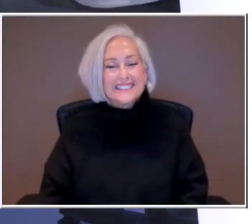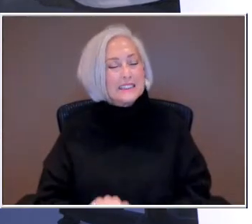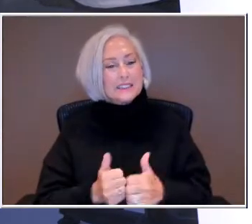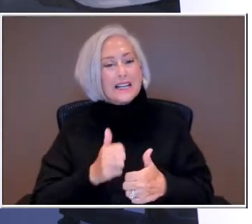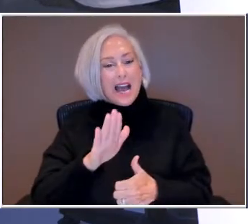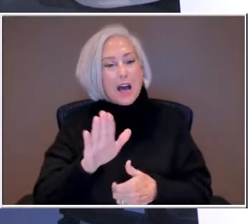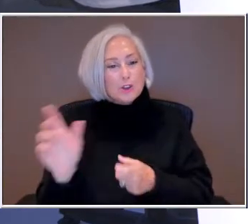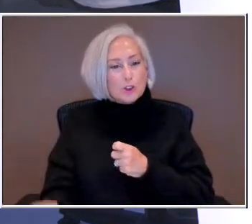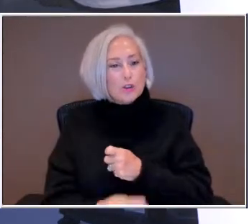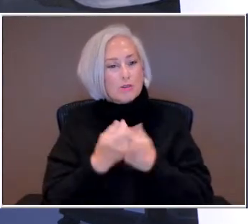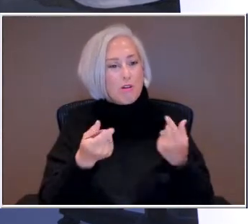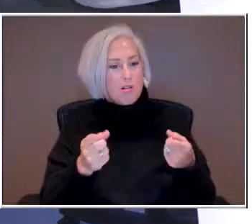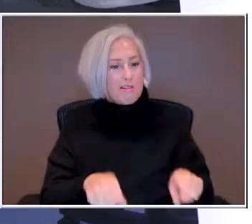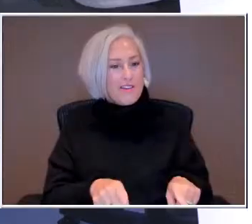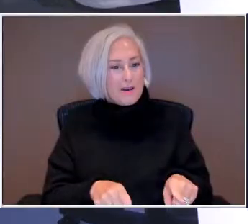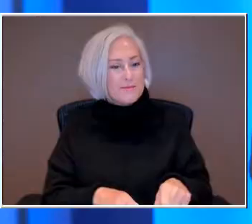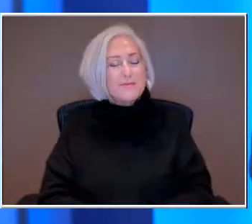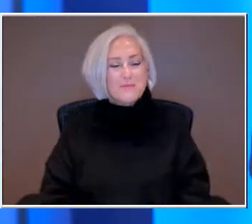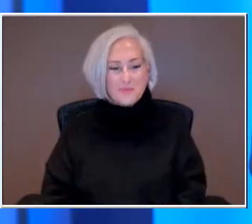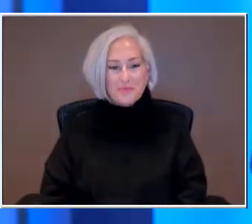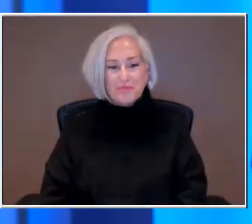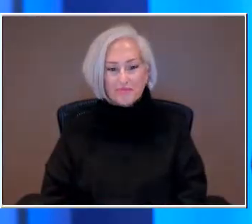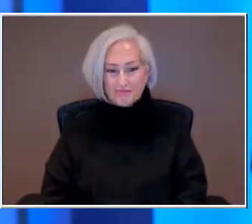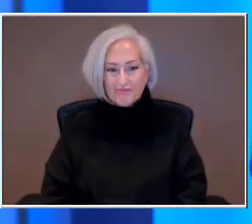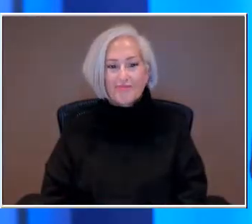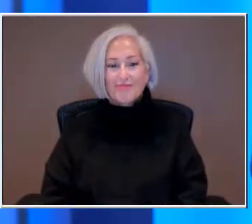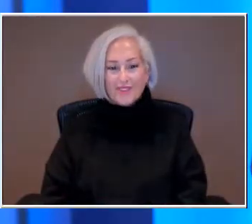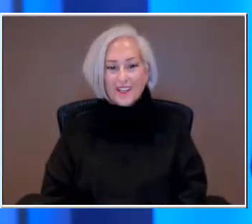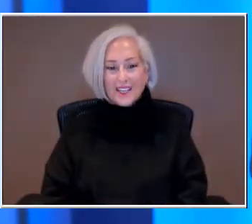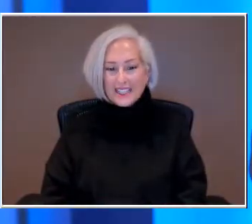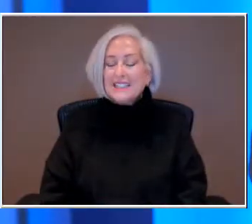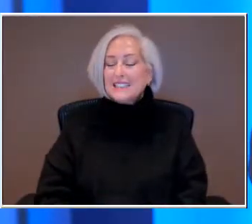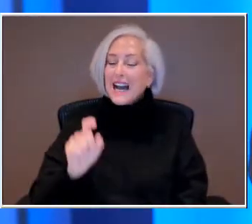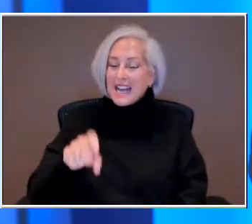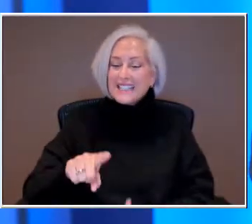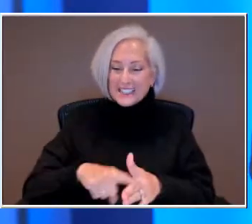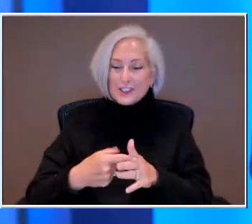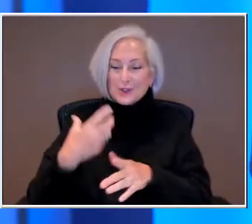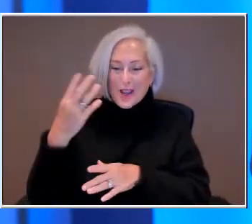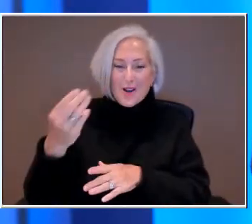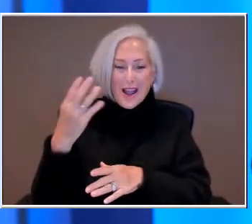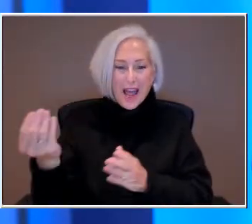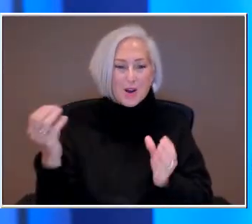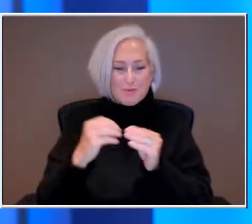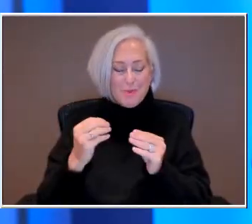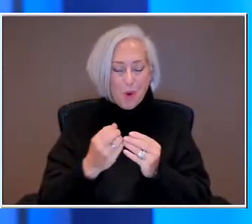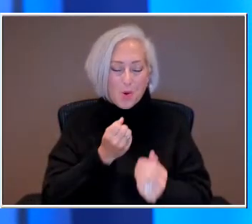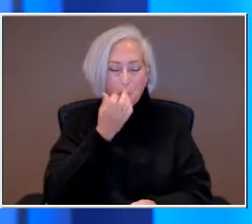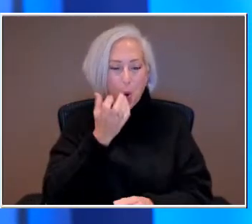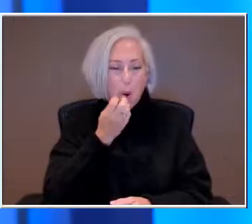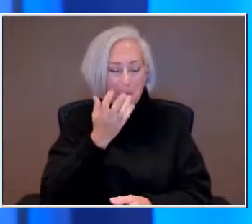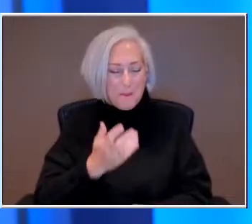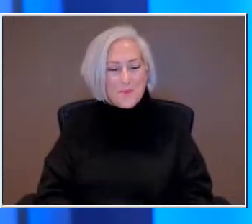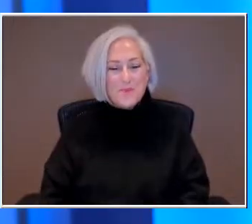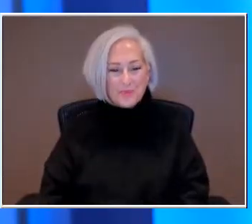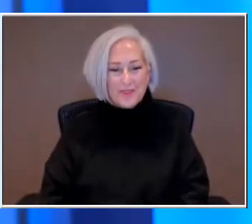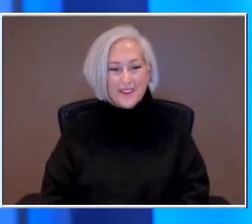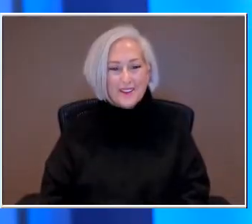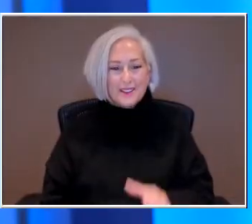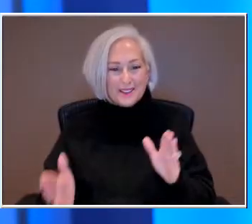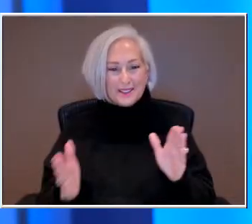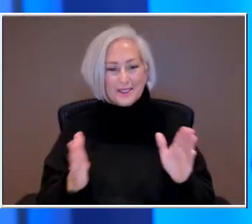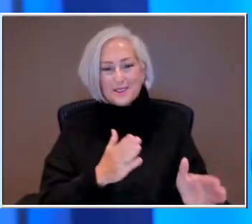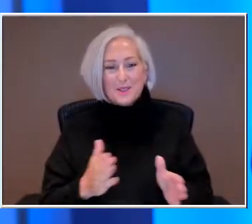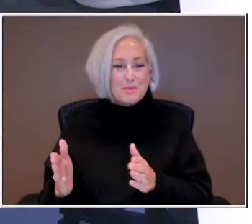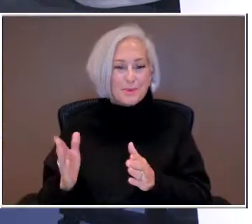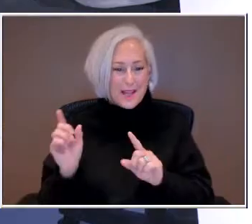days? I need to start getting out there more. It's warming up, and plan to hit the links a little bit more this summer.